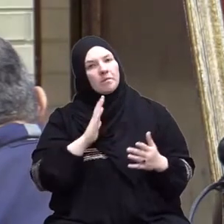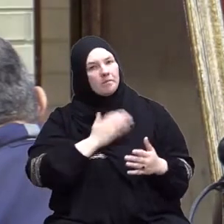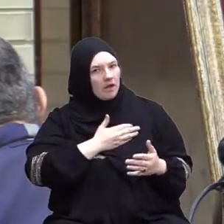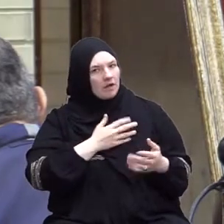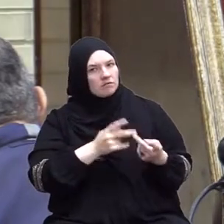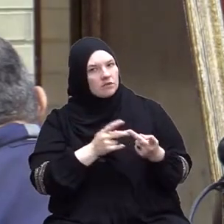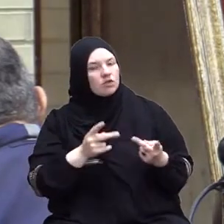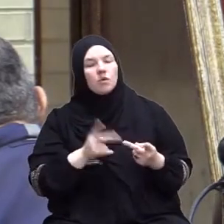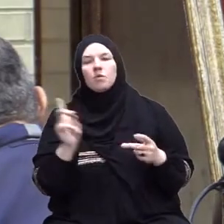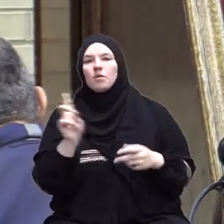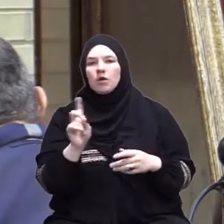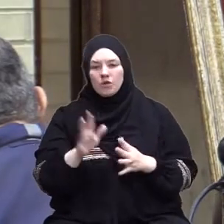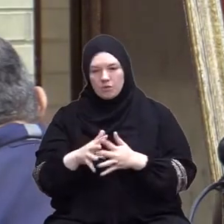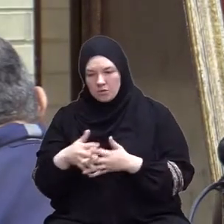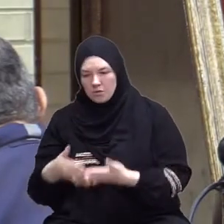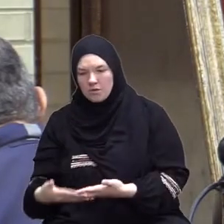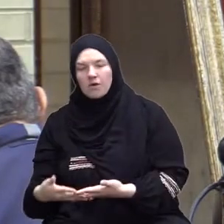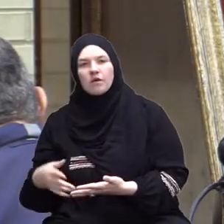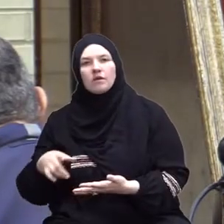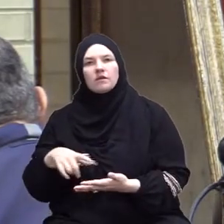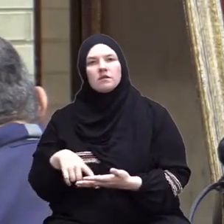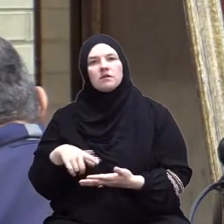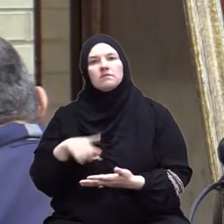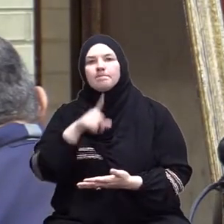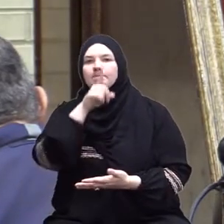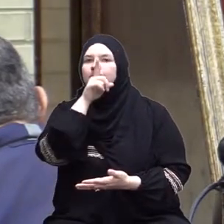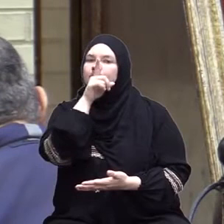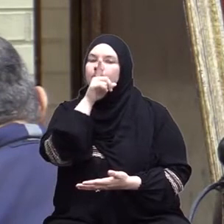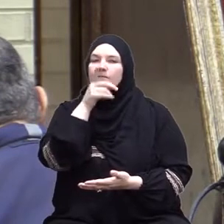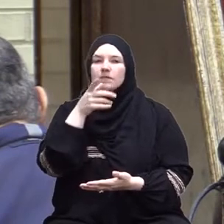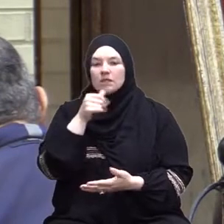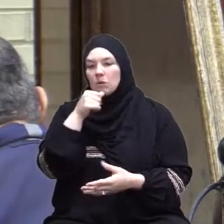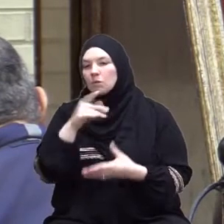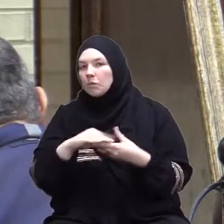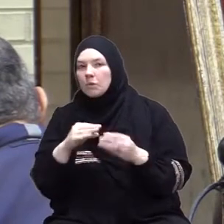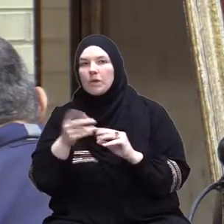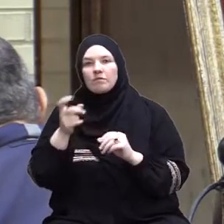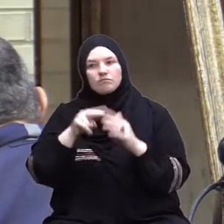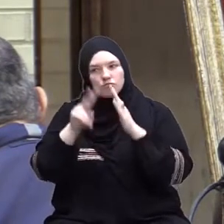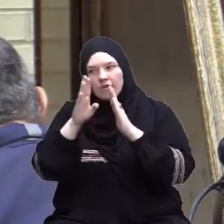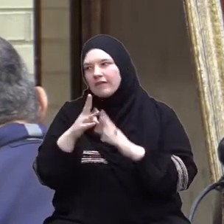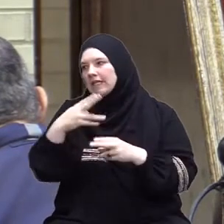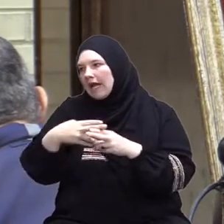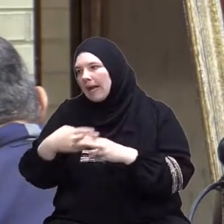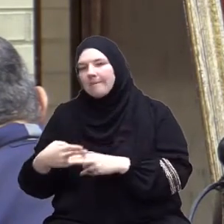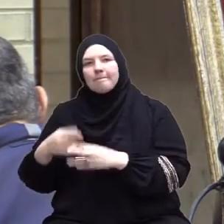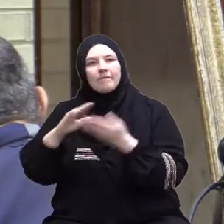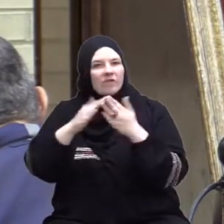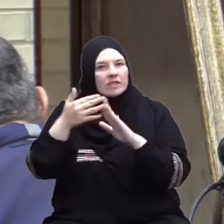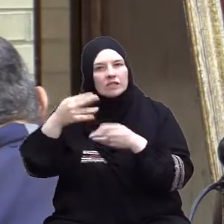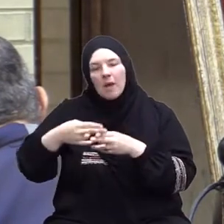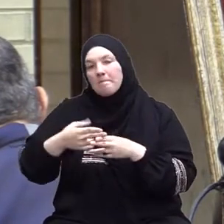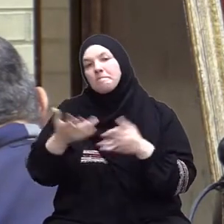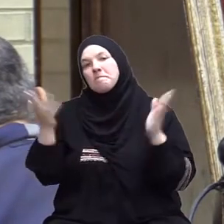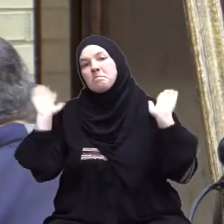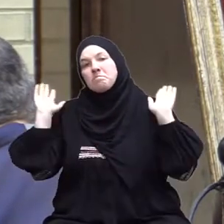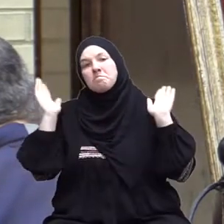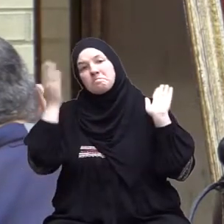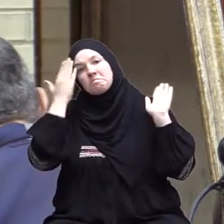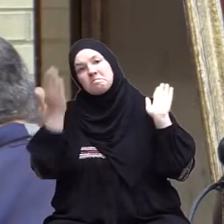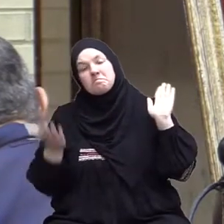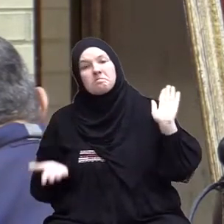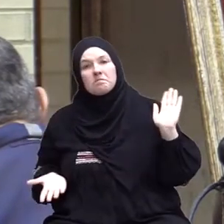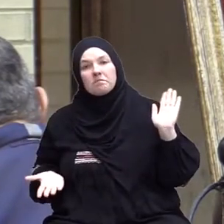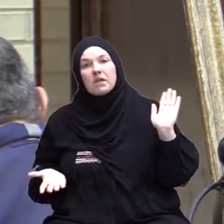position, where the Quran is silent, is for us to be silent. We have no judgment. Where the Quran has